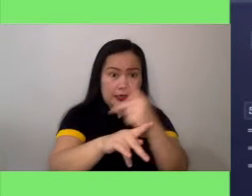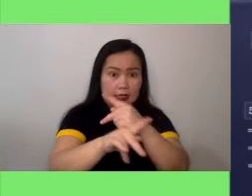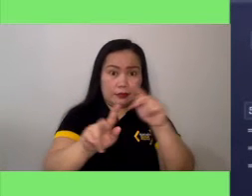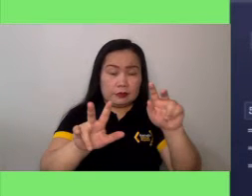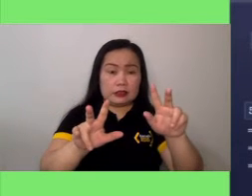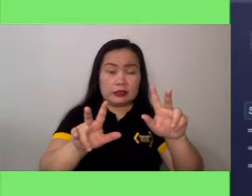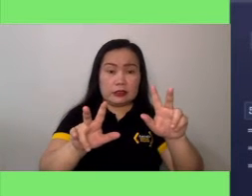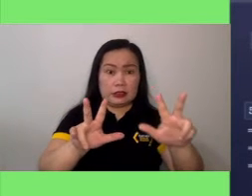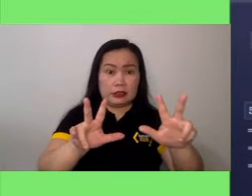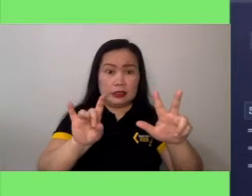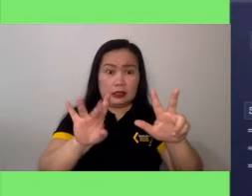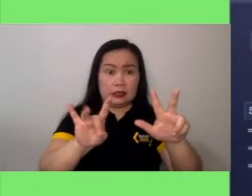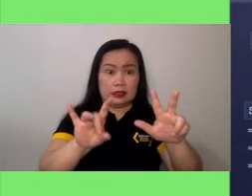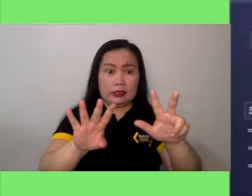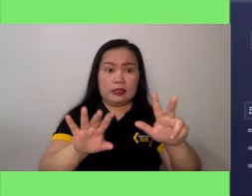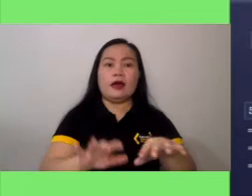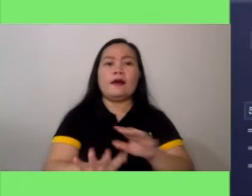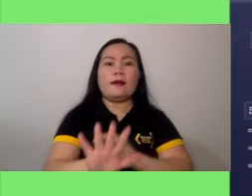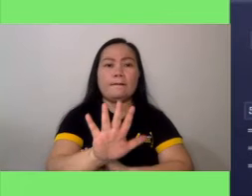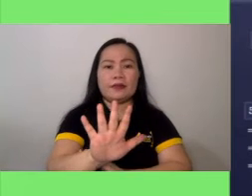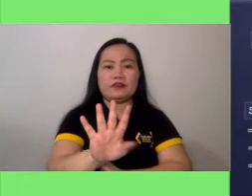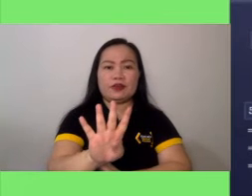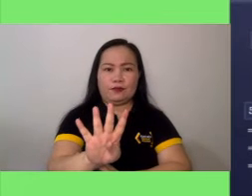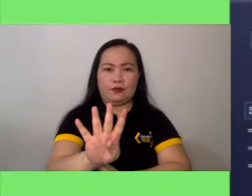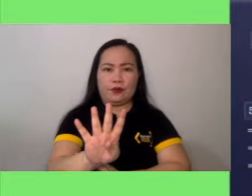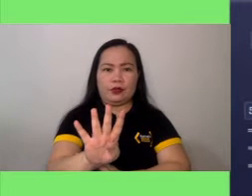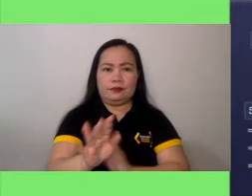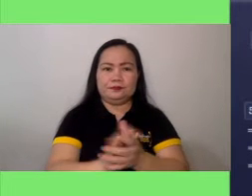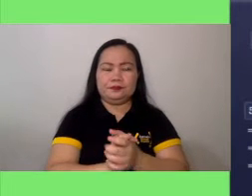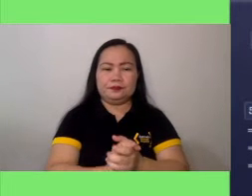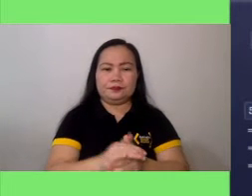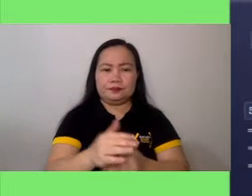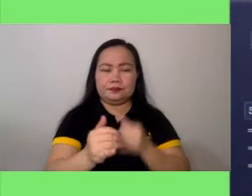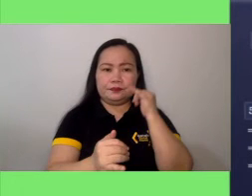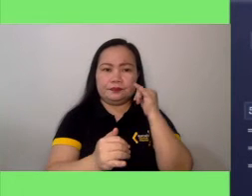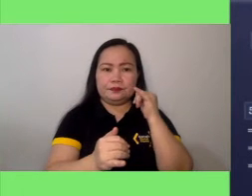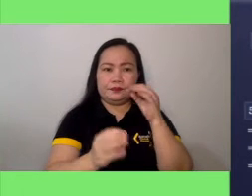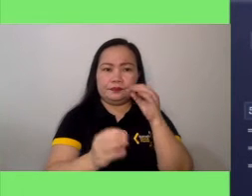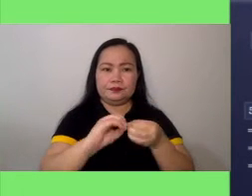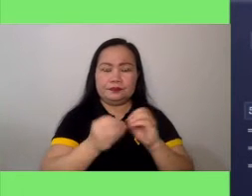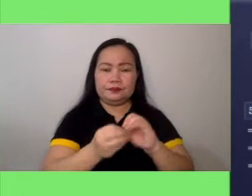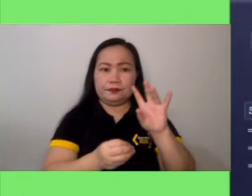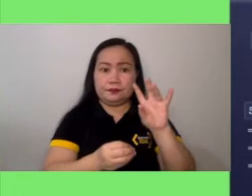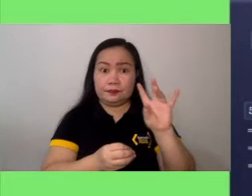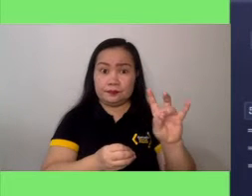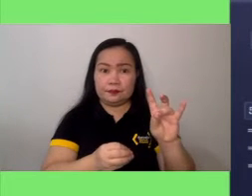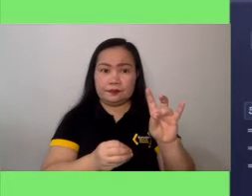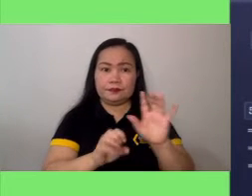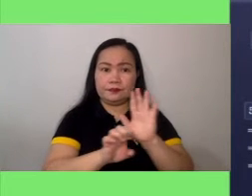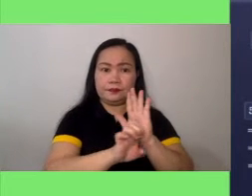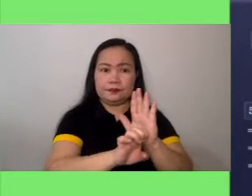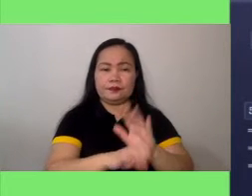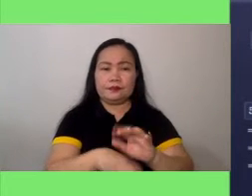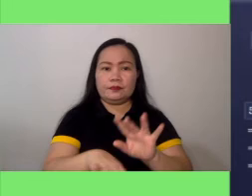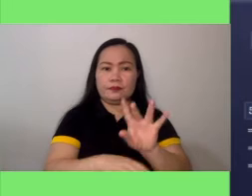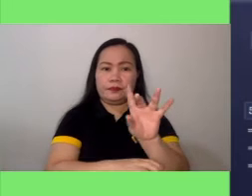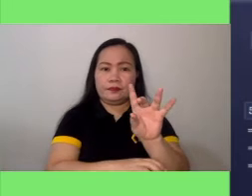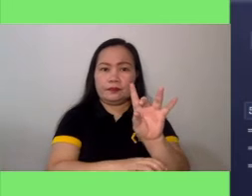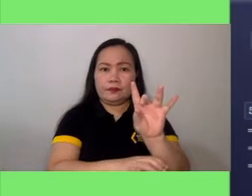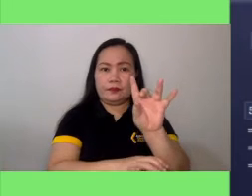18, that is 54. Next. So, I have here a fraction. So, meron